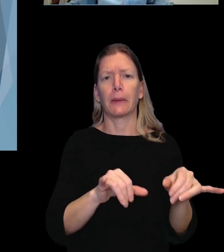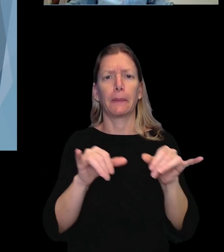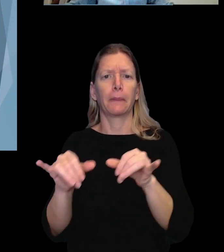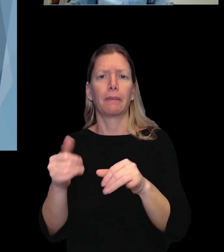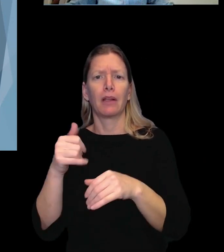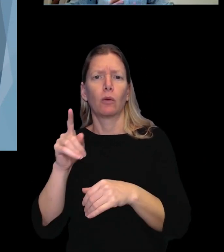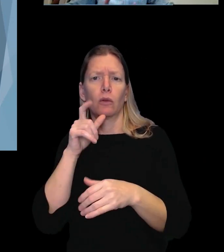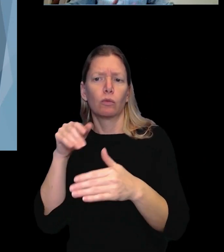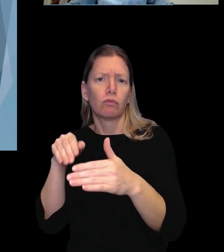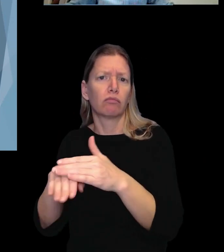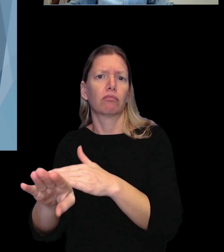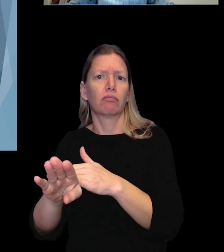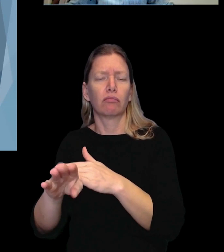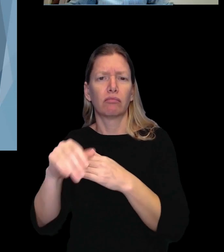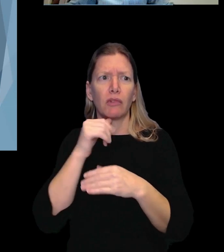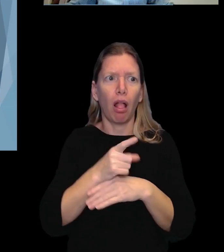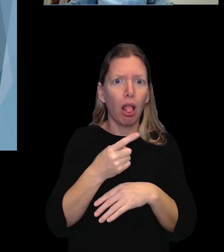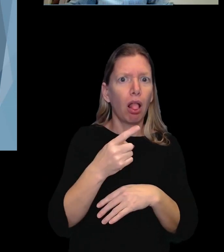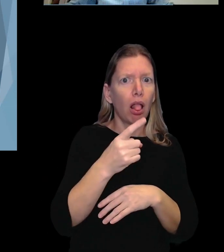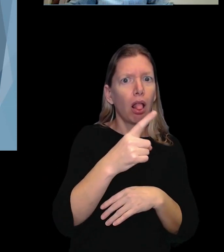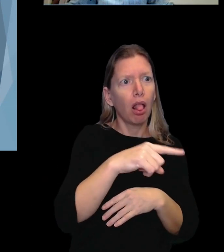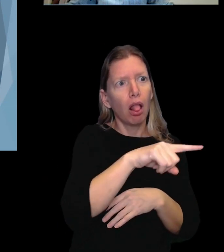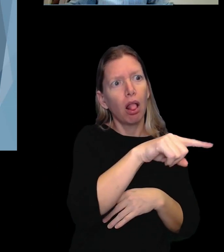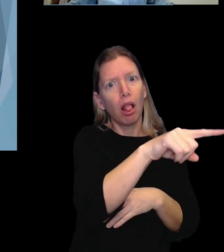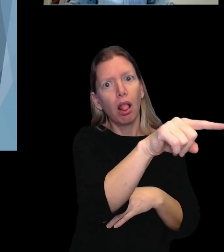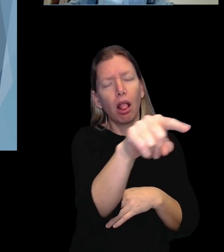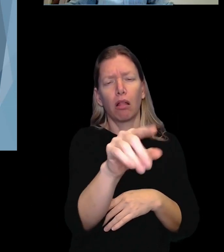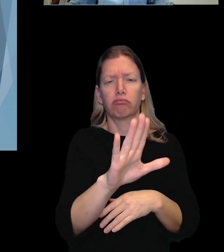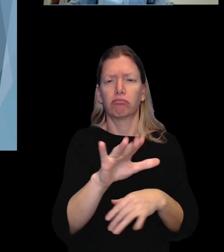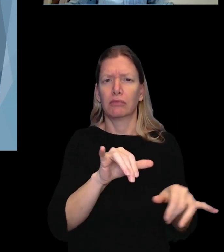of distance for anyone who is entering the polling place.